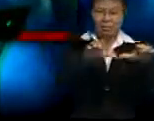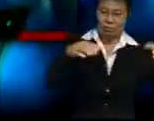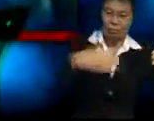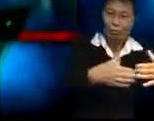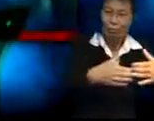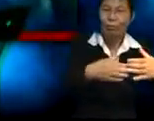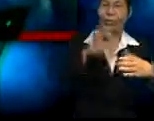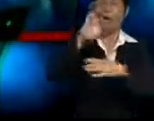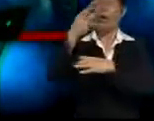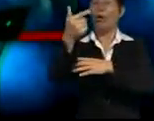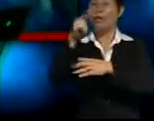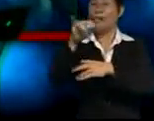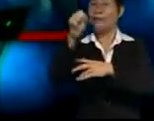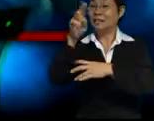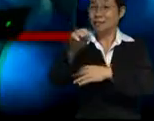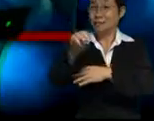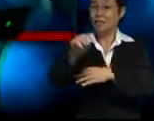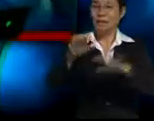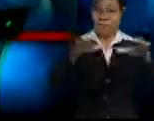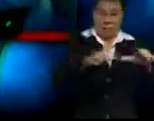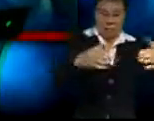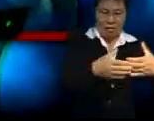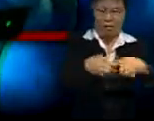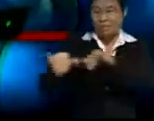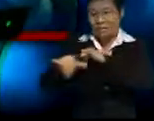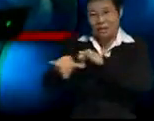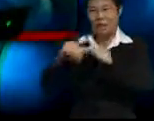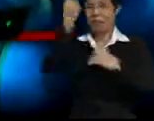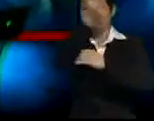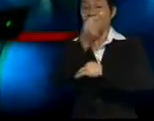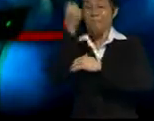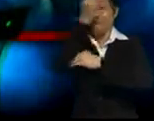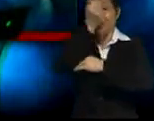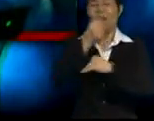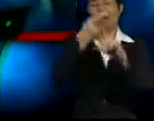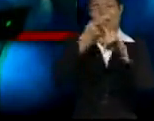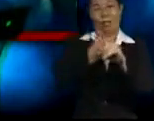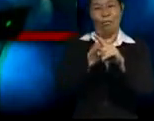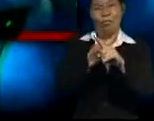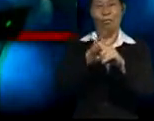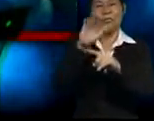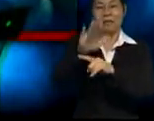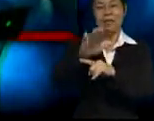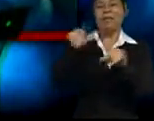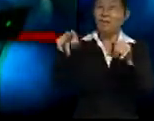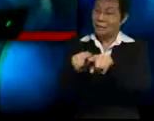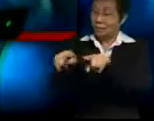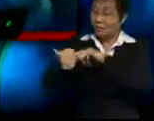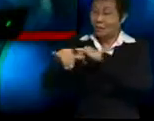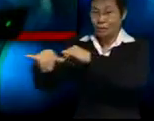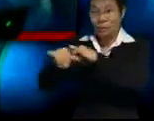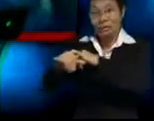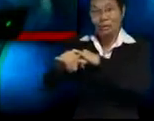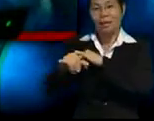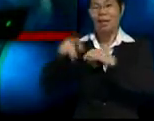Organisms are classified based on their characteristics, judging by the degree of similarity